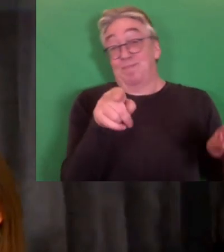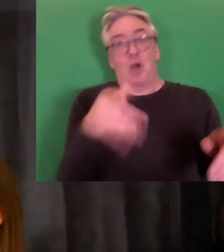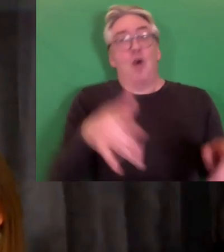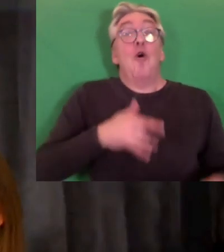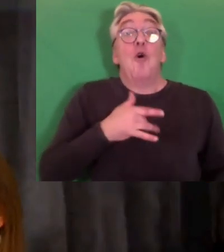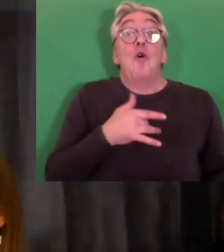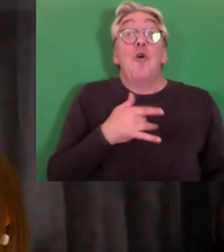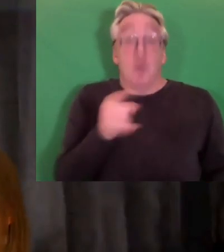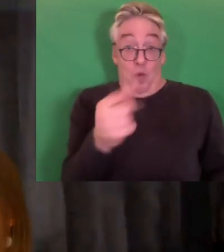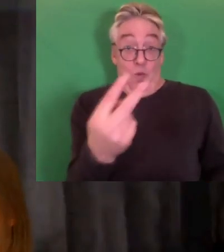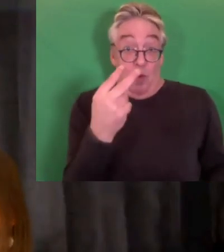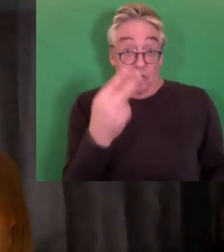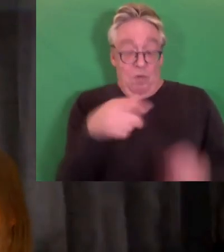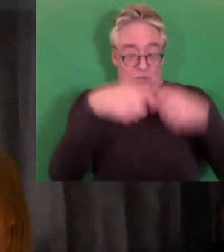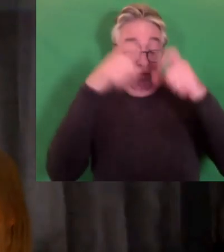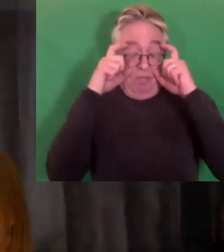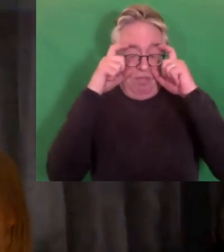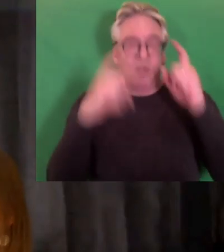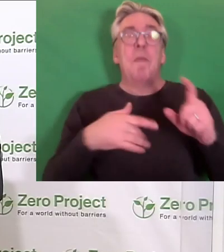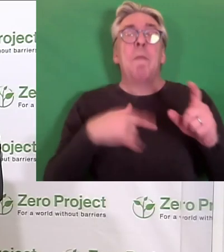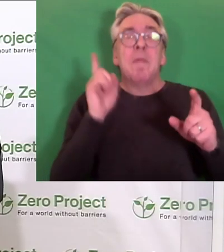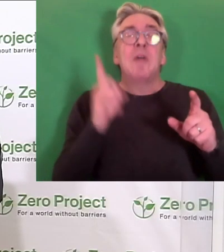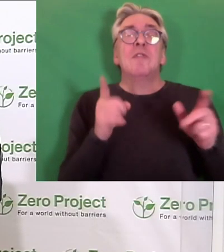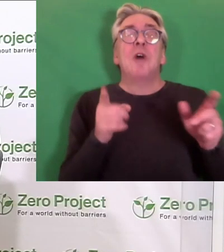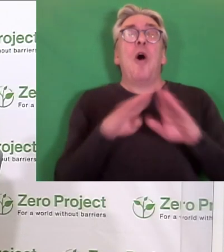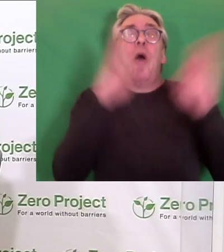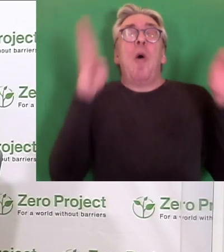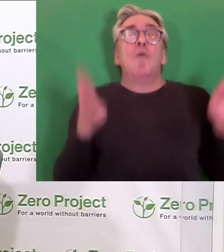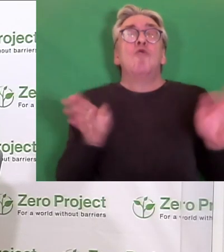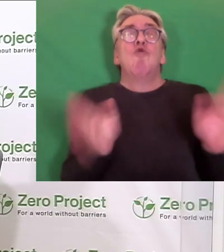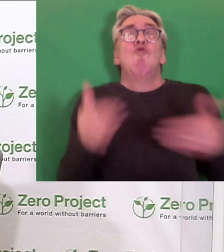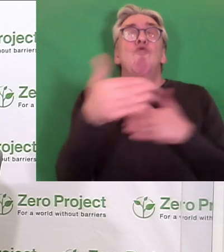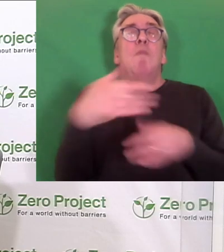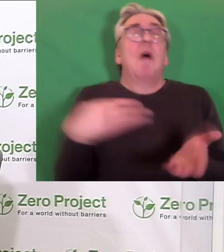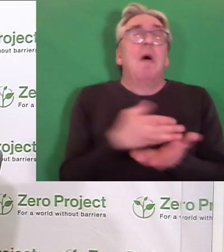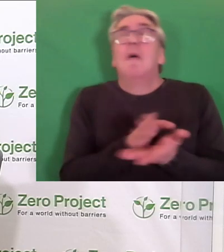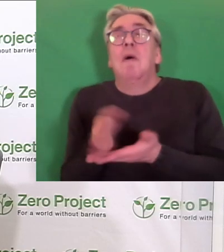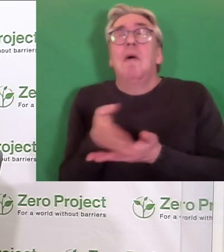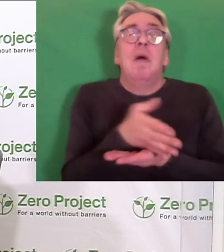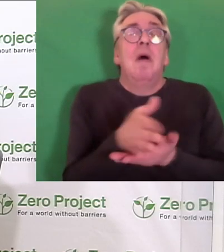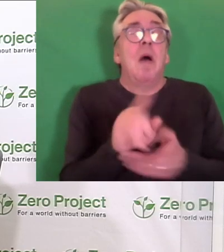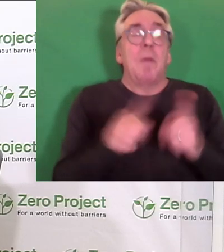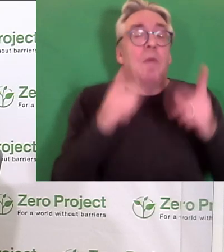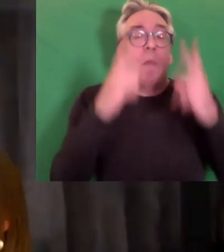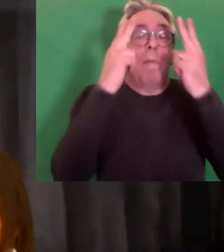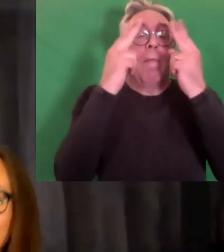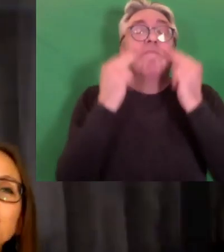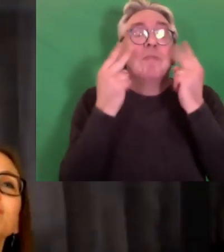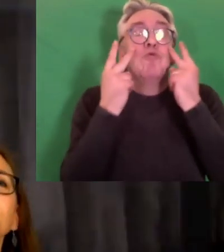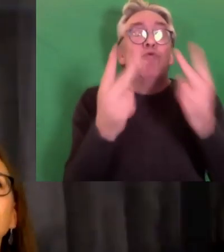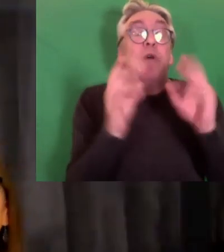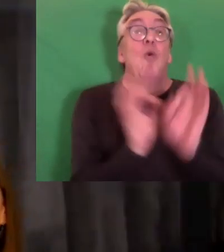it. I think it will be very exciting. I'm very much looking forward to it,